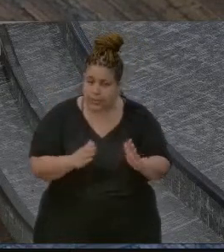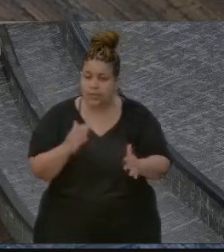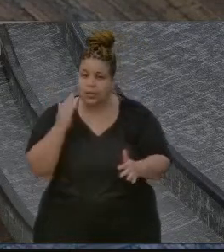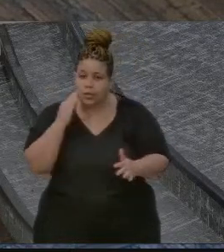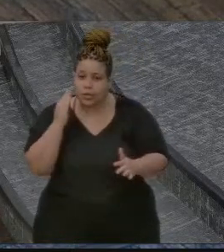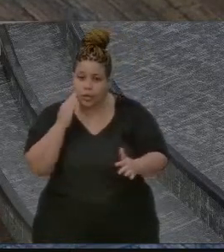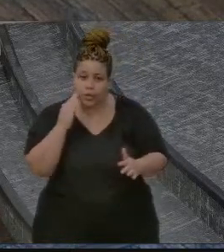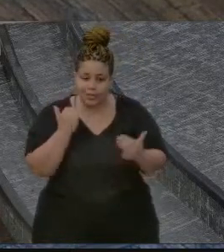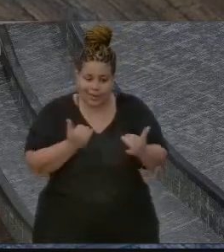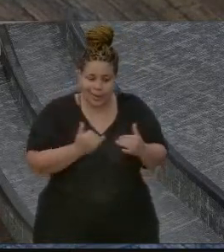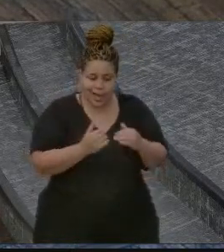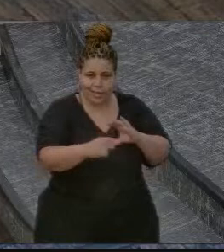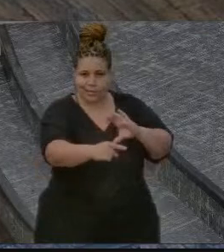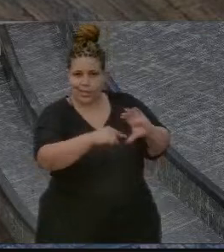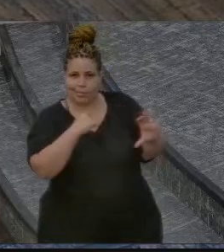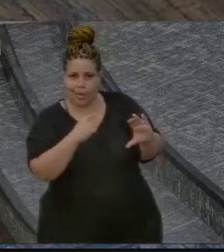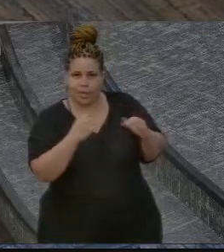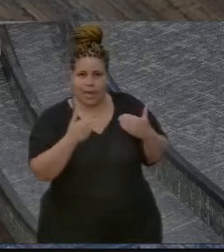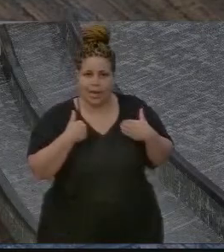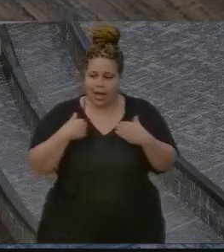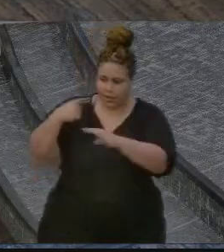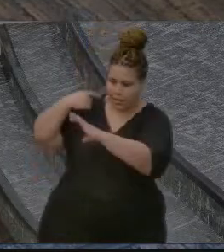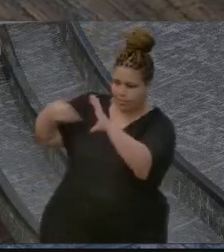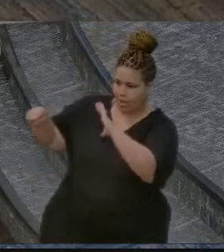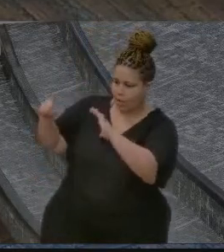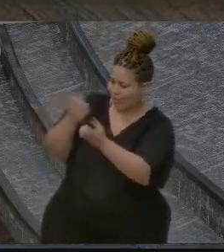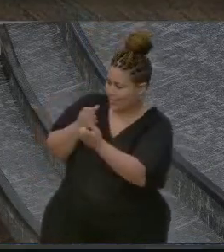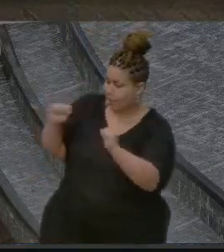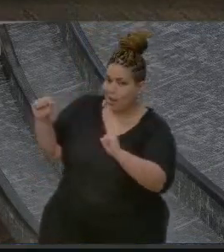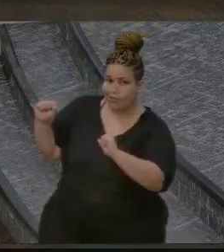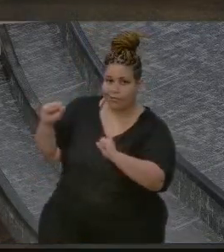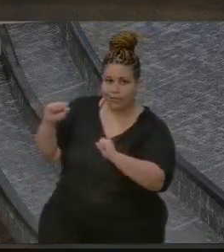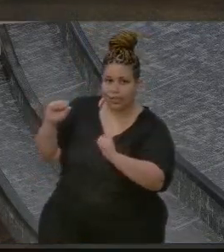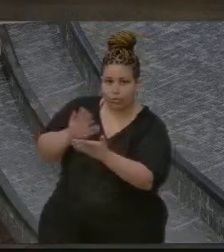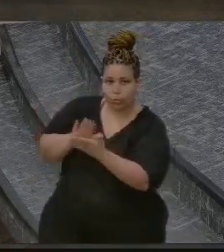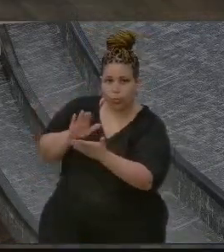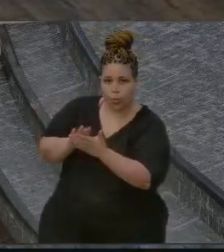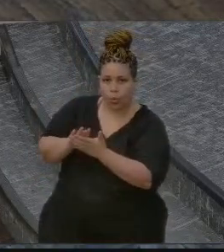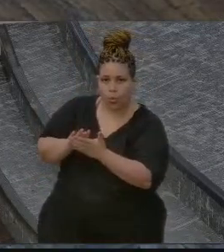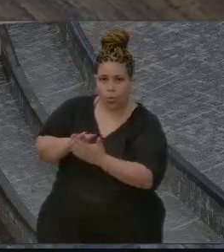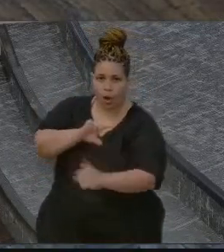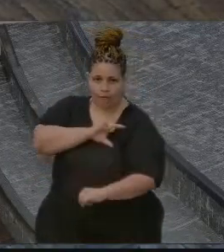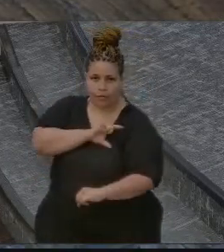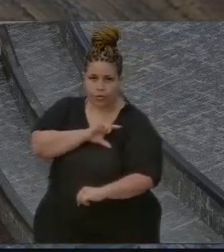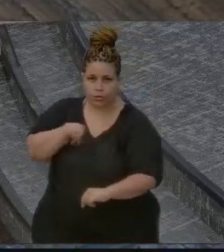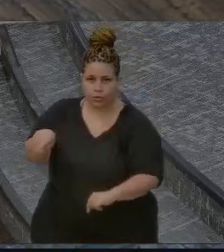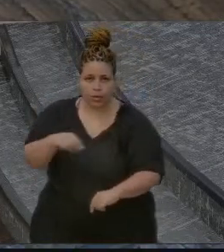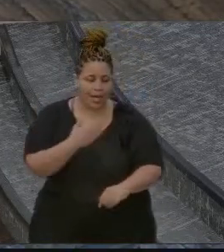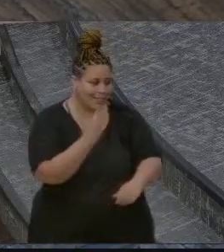pushed out to the school safety officers. Thank you. Yes, ma'am.